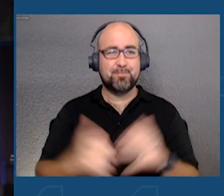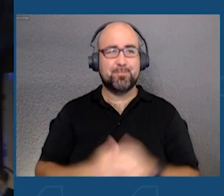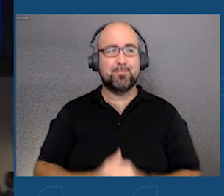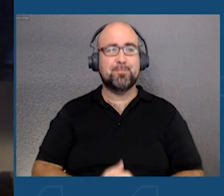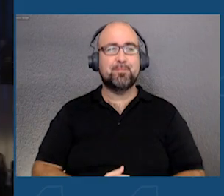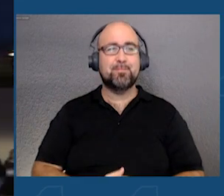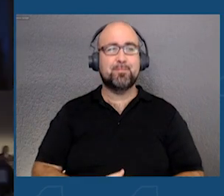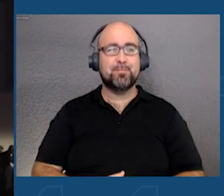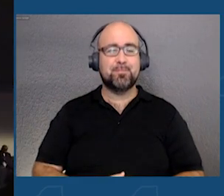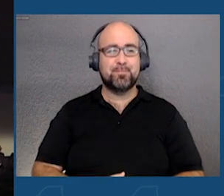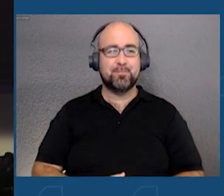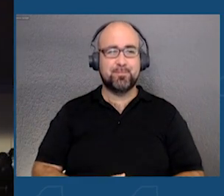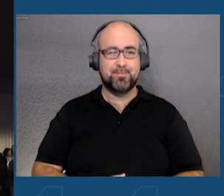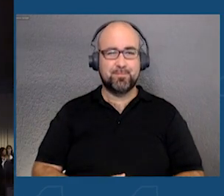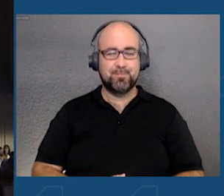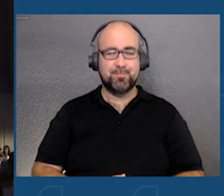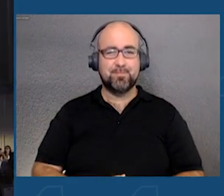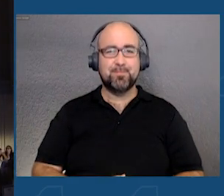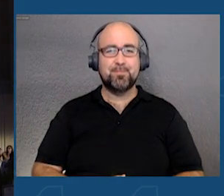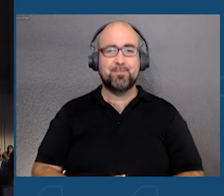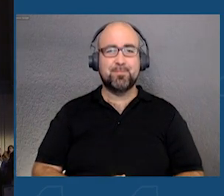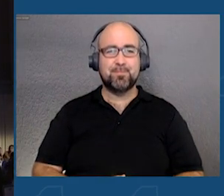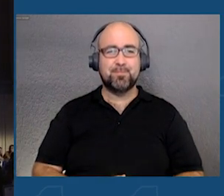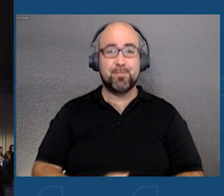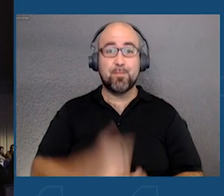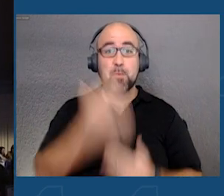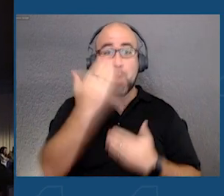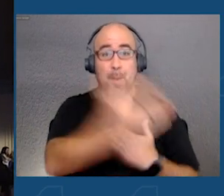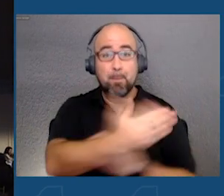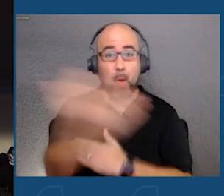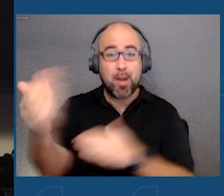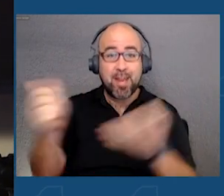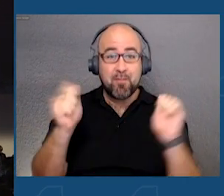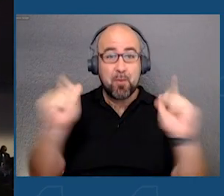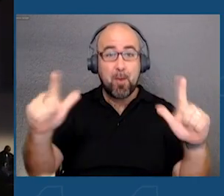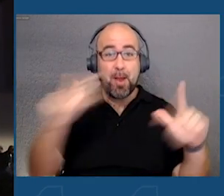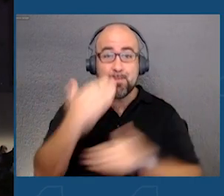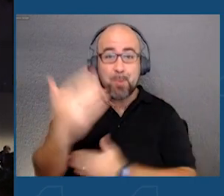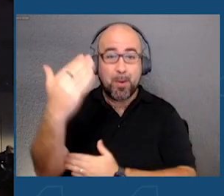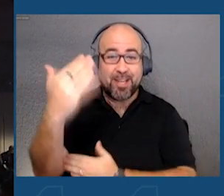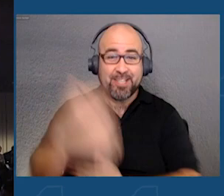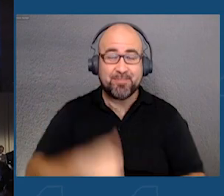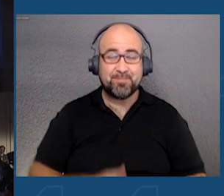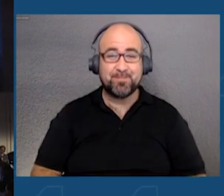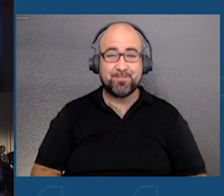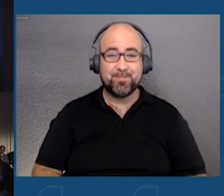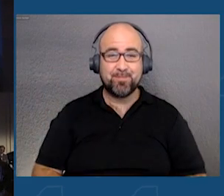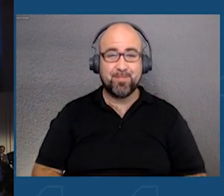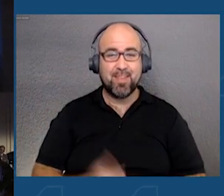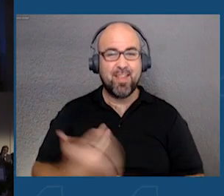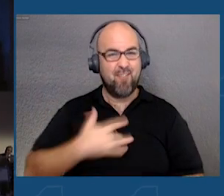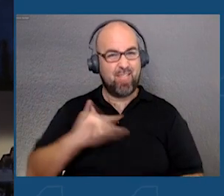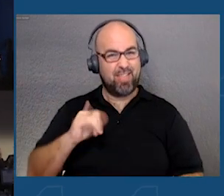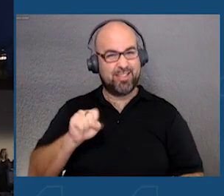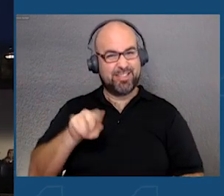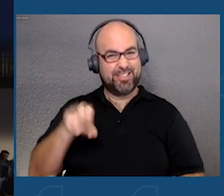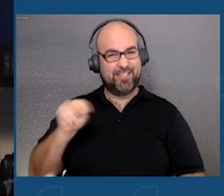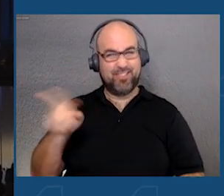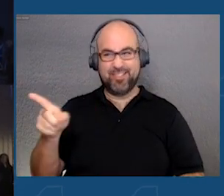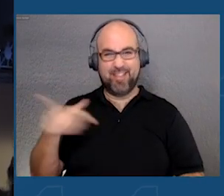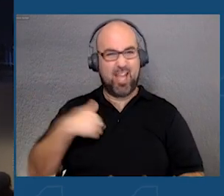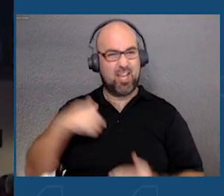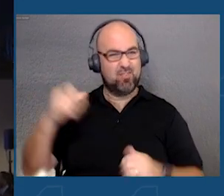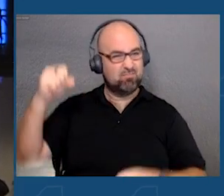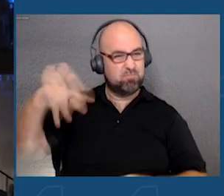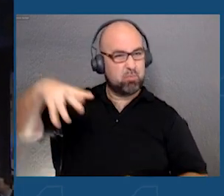Good morning, everyone. Good morning. I feel like Stephen kind of threw down a challenge, like what the mayor and